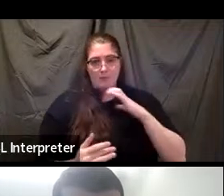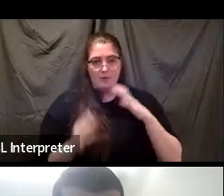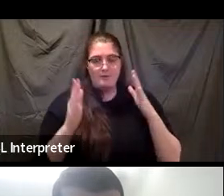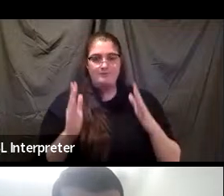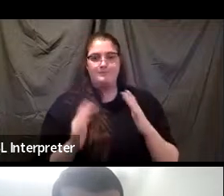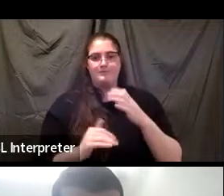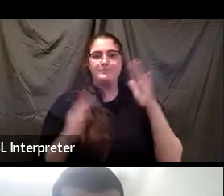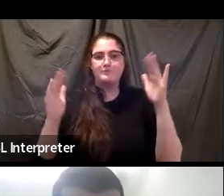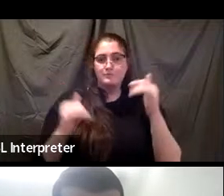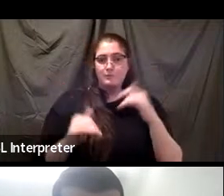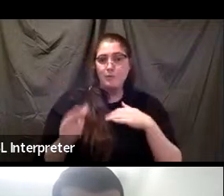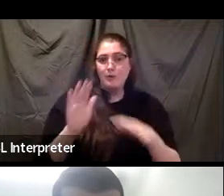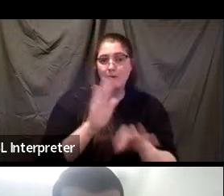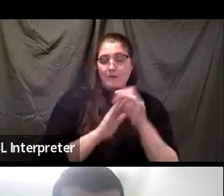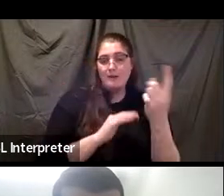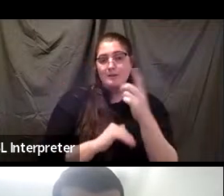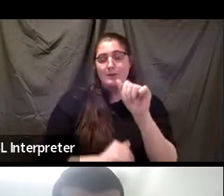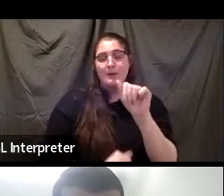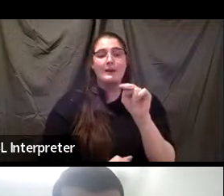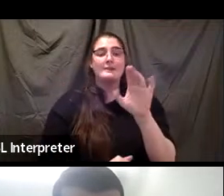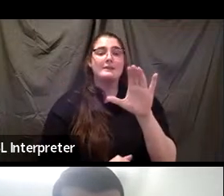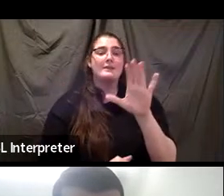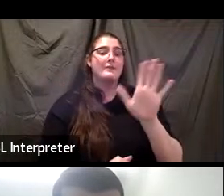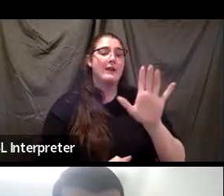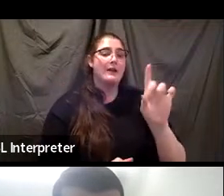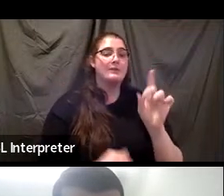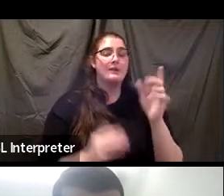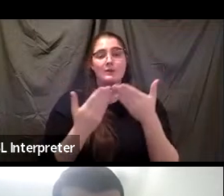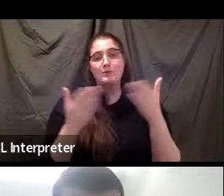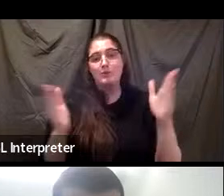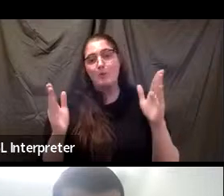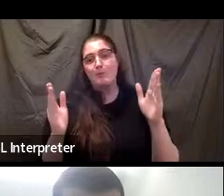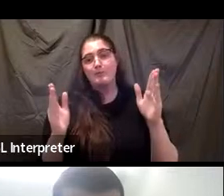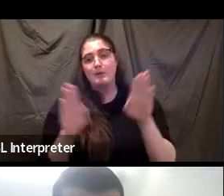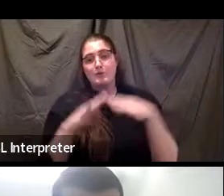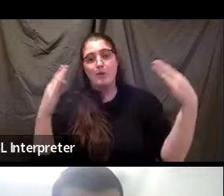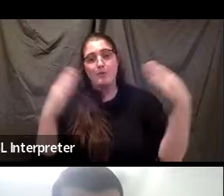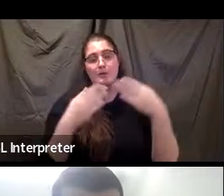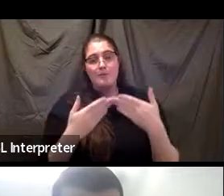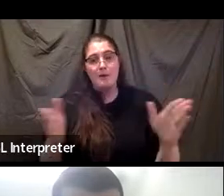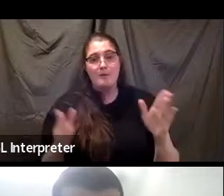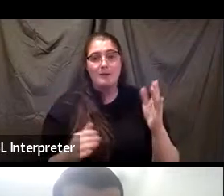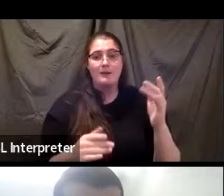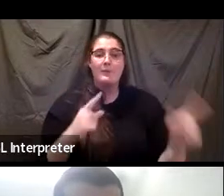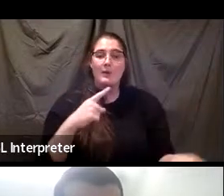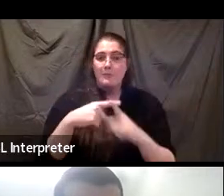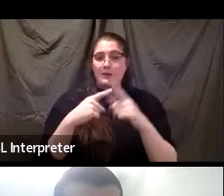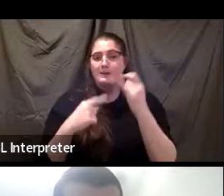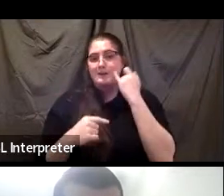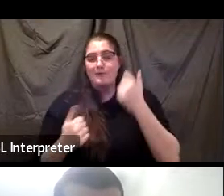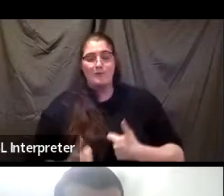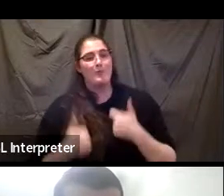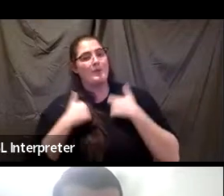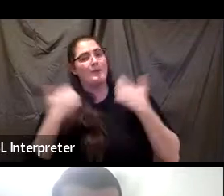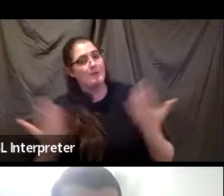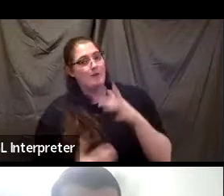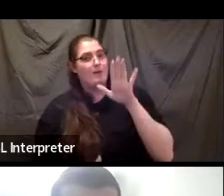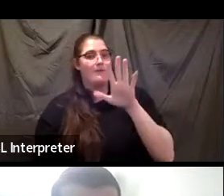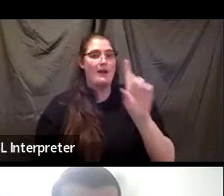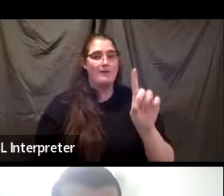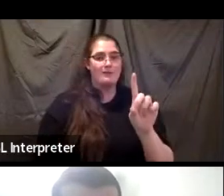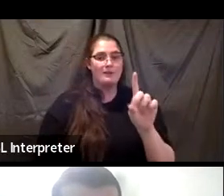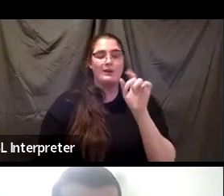in ANC 5D. It's open to everyone. It's open to the public, but a plus is if you're a resident that you can work directly